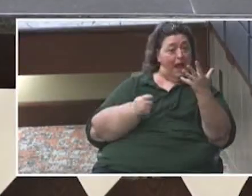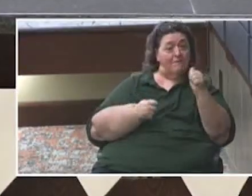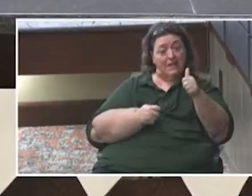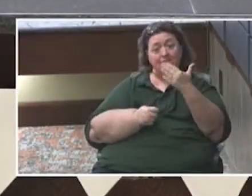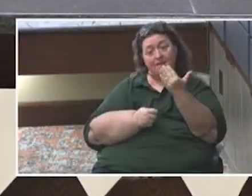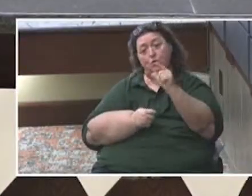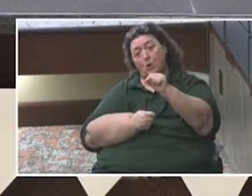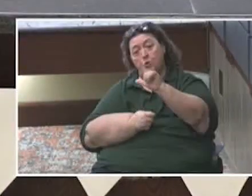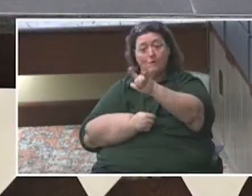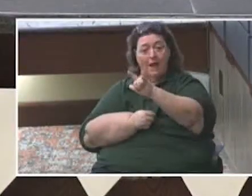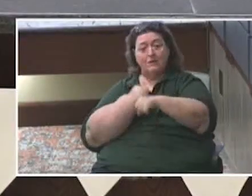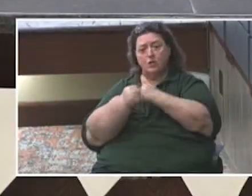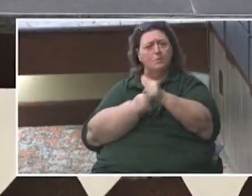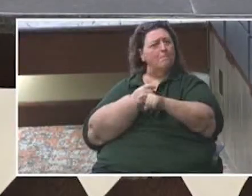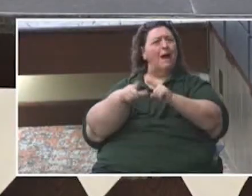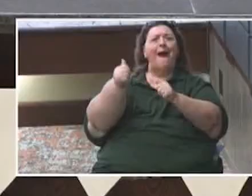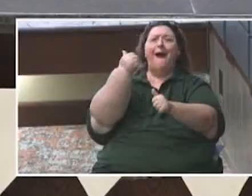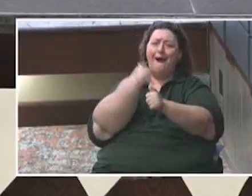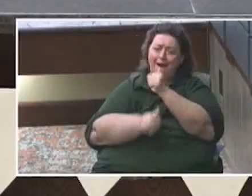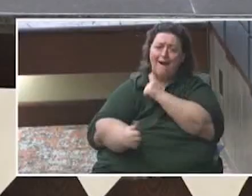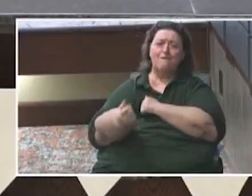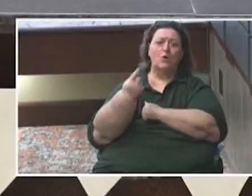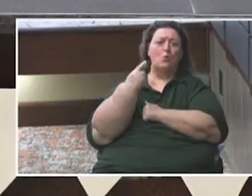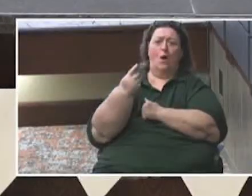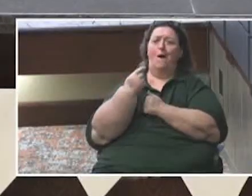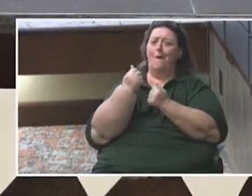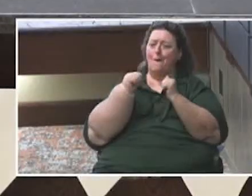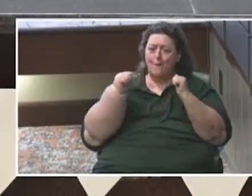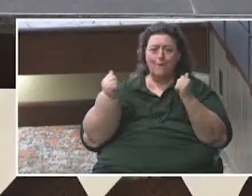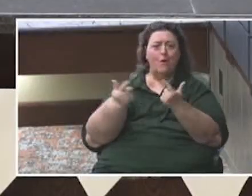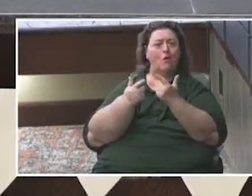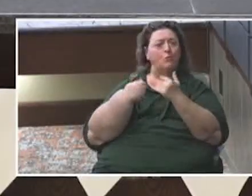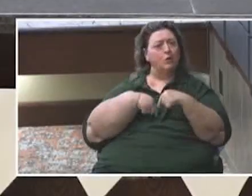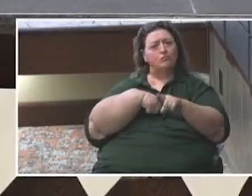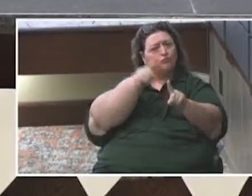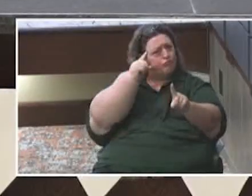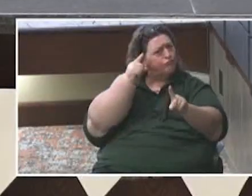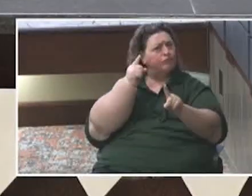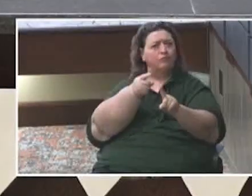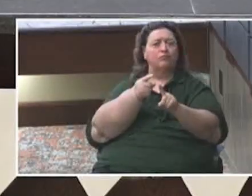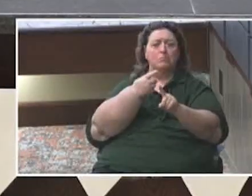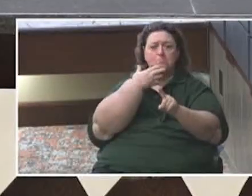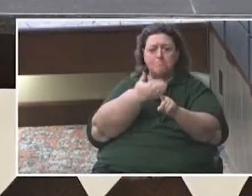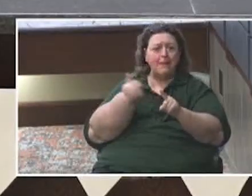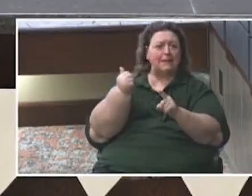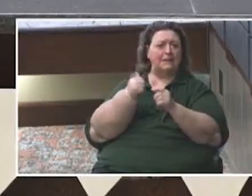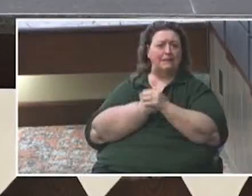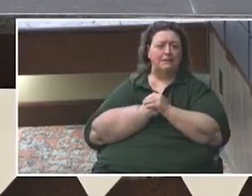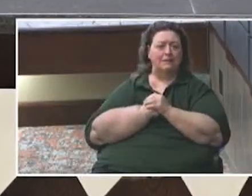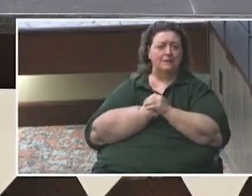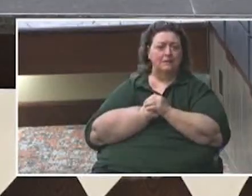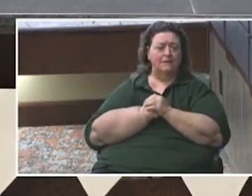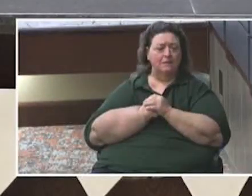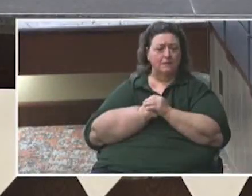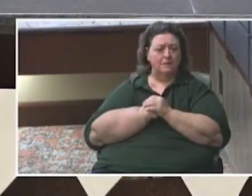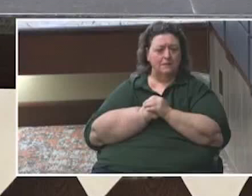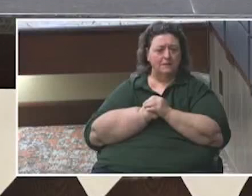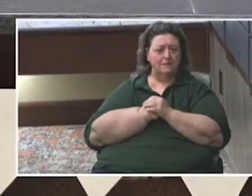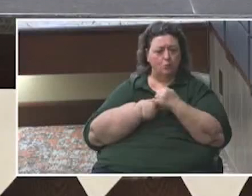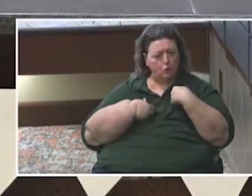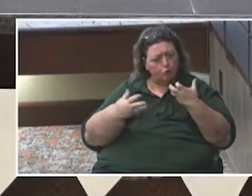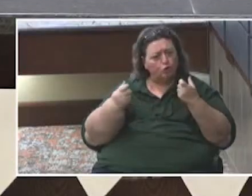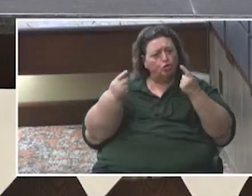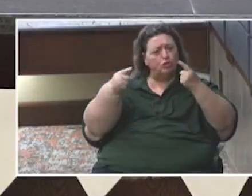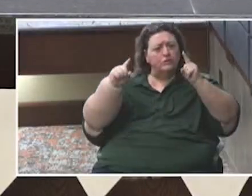20, 25, but just everybody. We've strived to be best in class. You know, that's what our deal is, and that's what we are